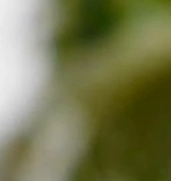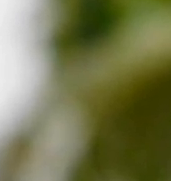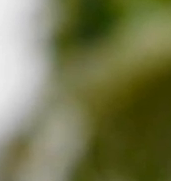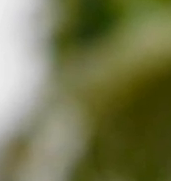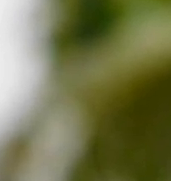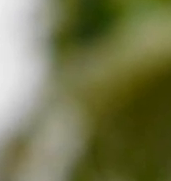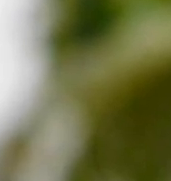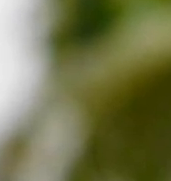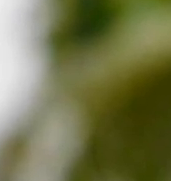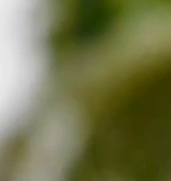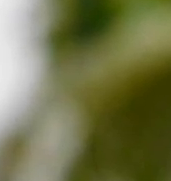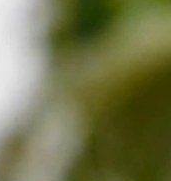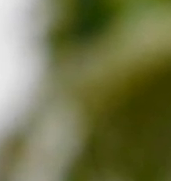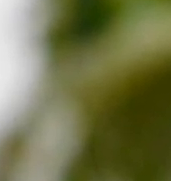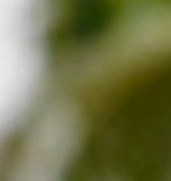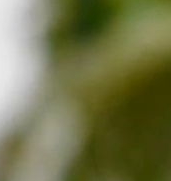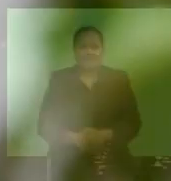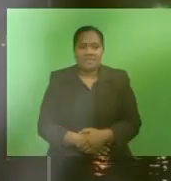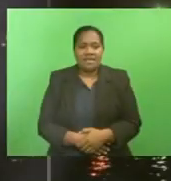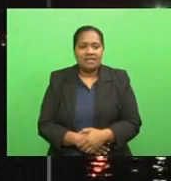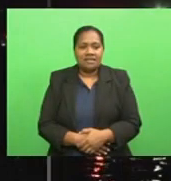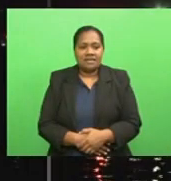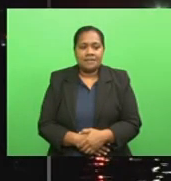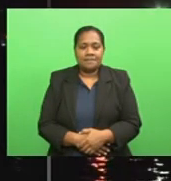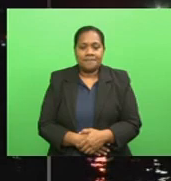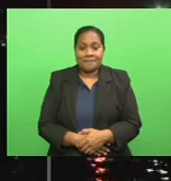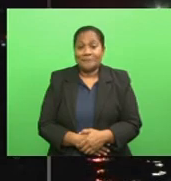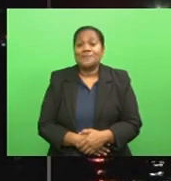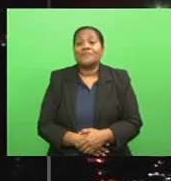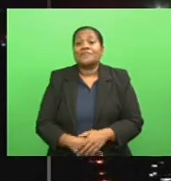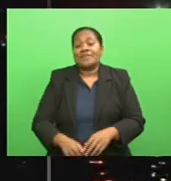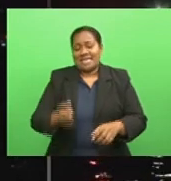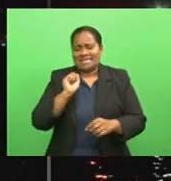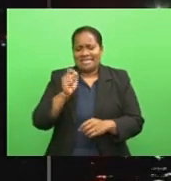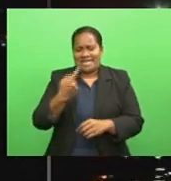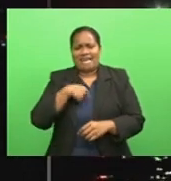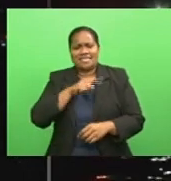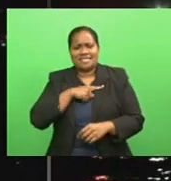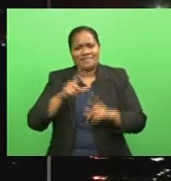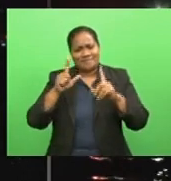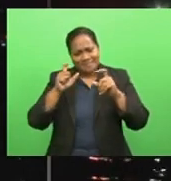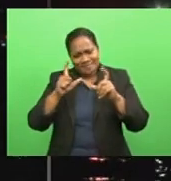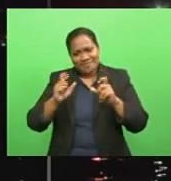wing. And you can send us your pictures to email